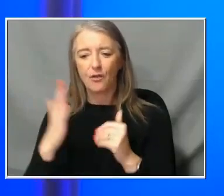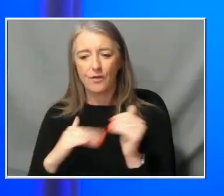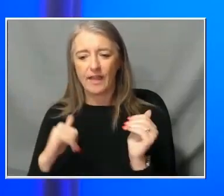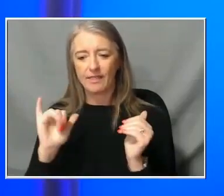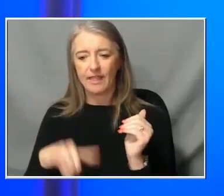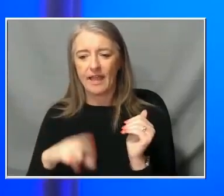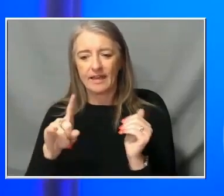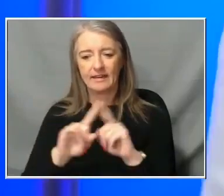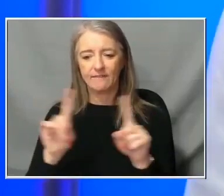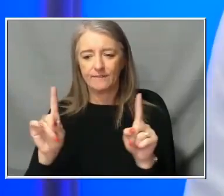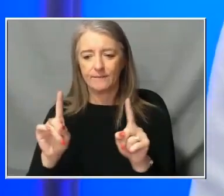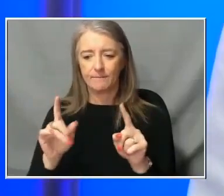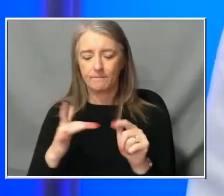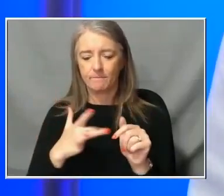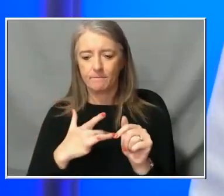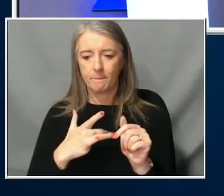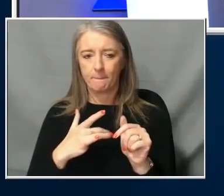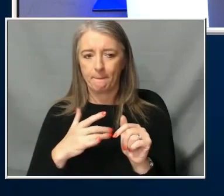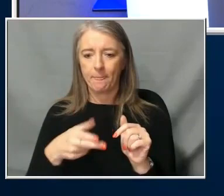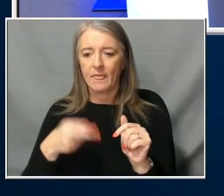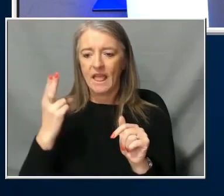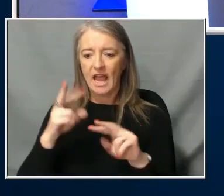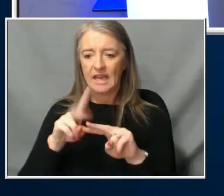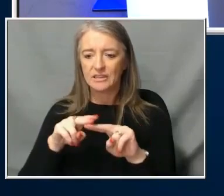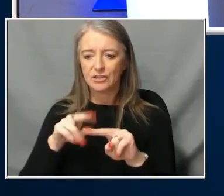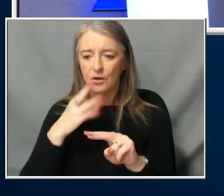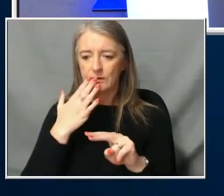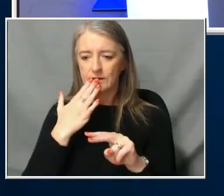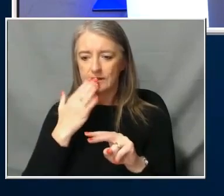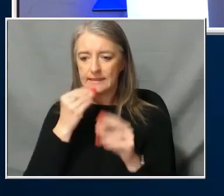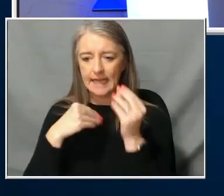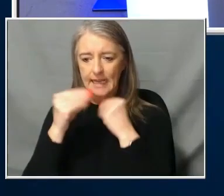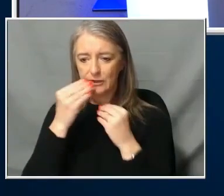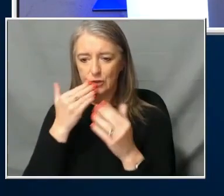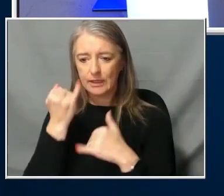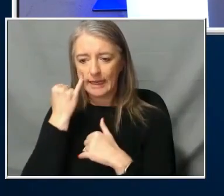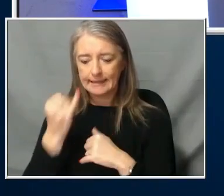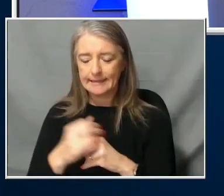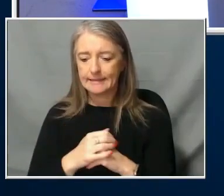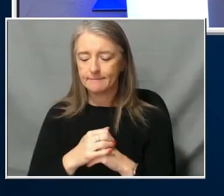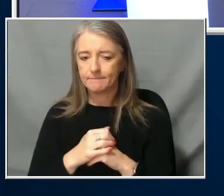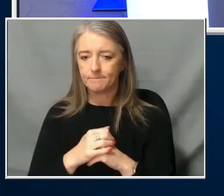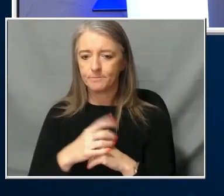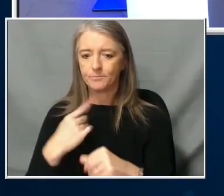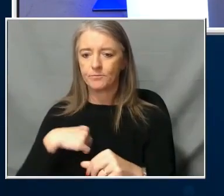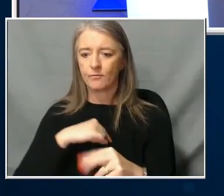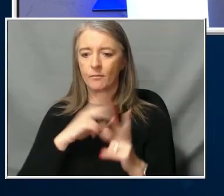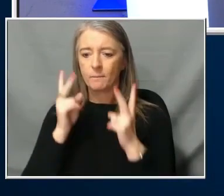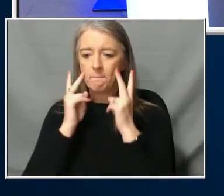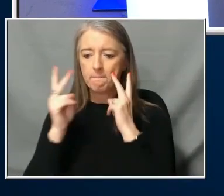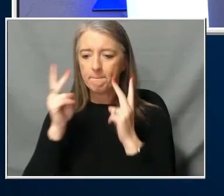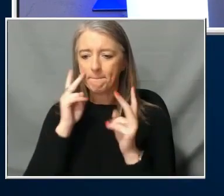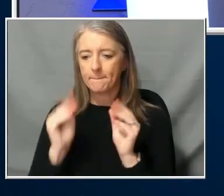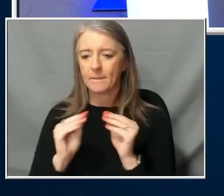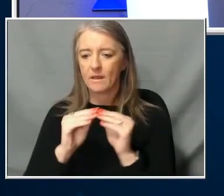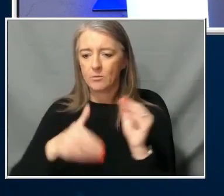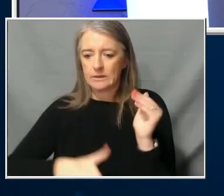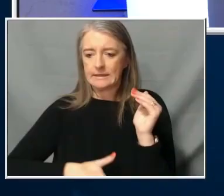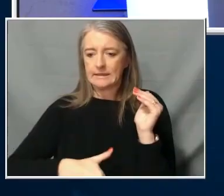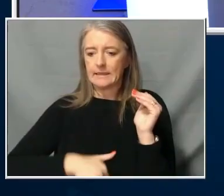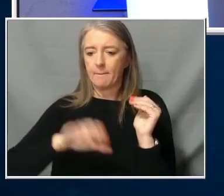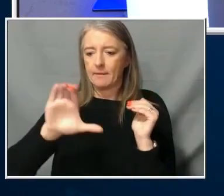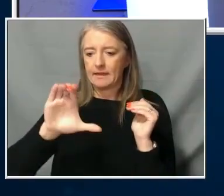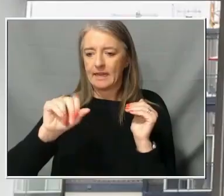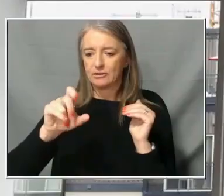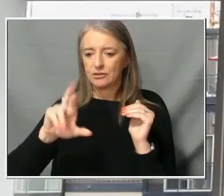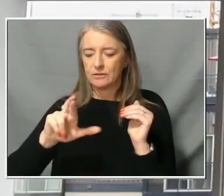But much like you said, high salt diet is not good either. So yeah, with that, usually we would have seen more stomach cancer. So in the